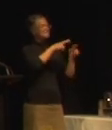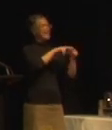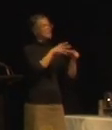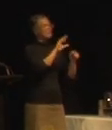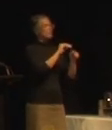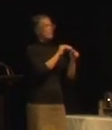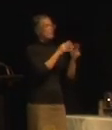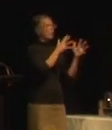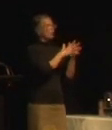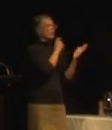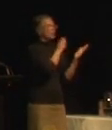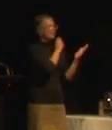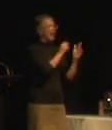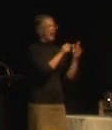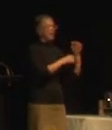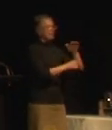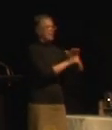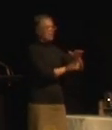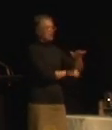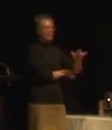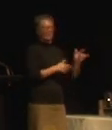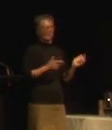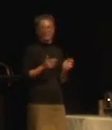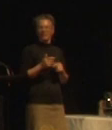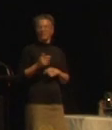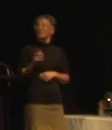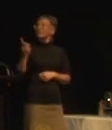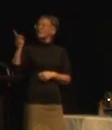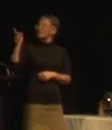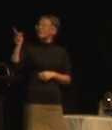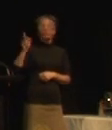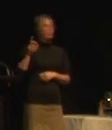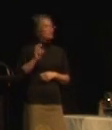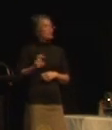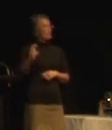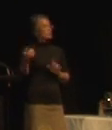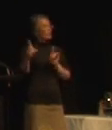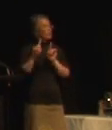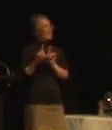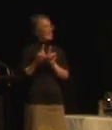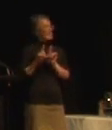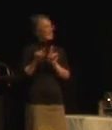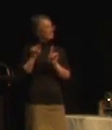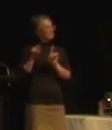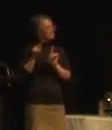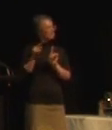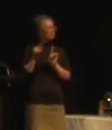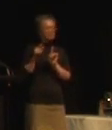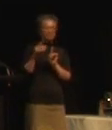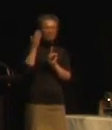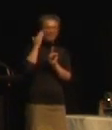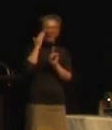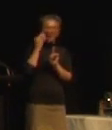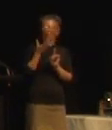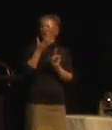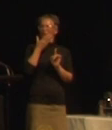Foundation. This is Shulamit. She's from Johannesburg. She travels the world with me, and she's a member of the Wikimedia Cuteness Association,